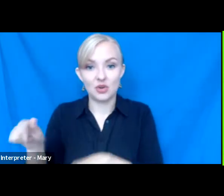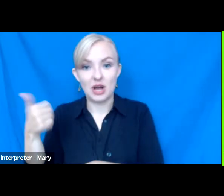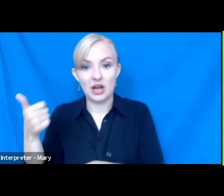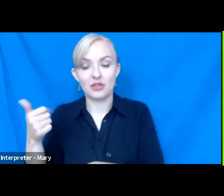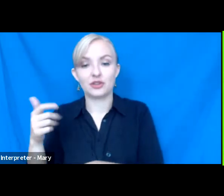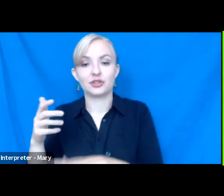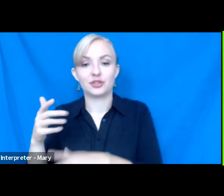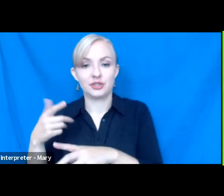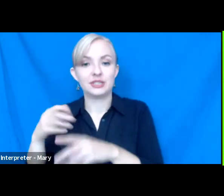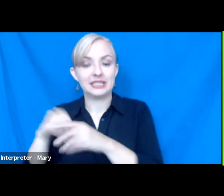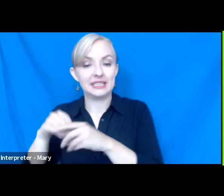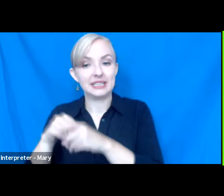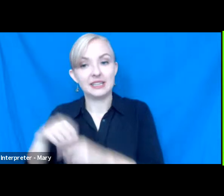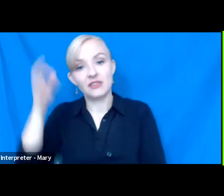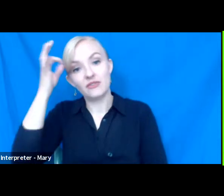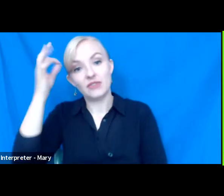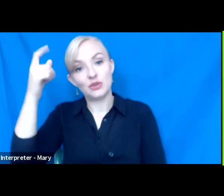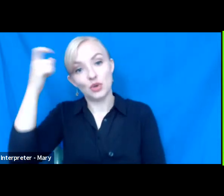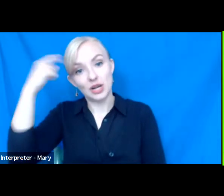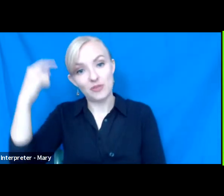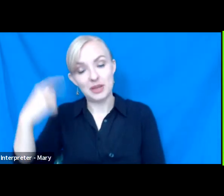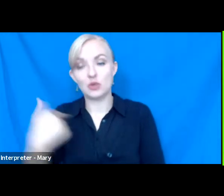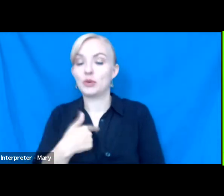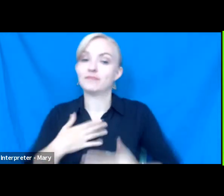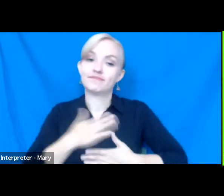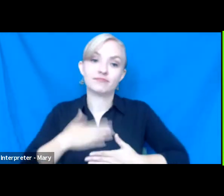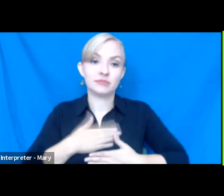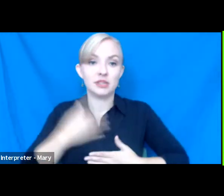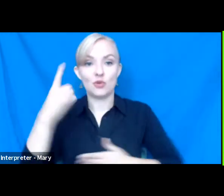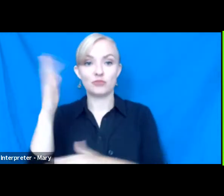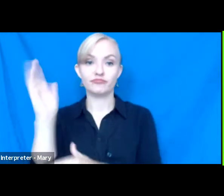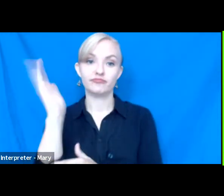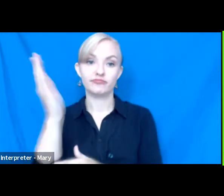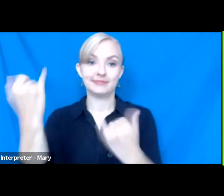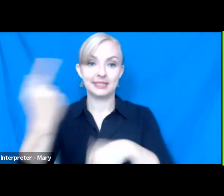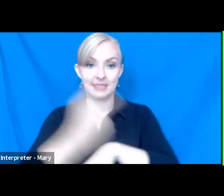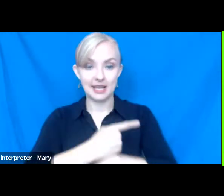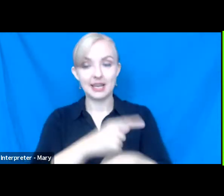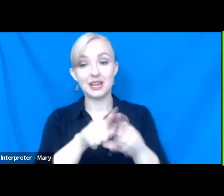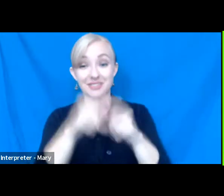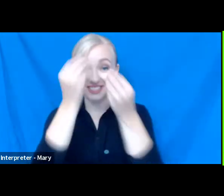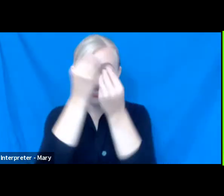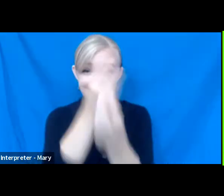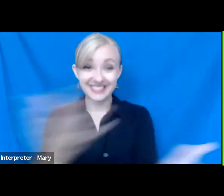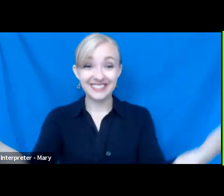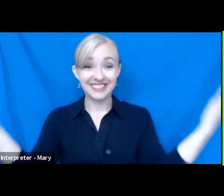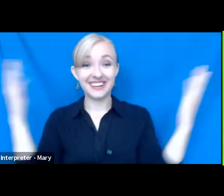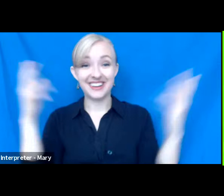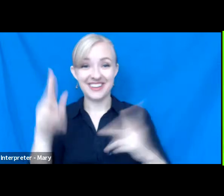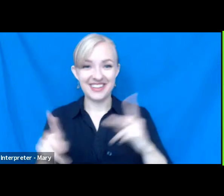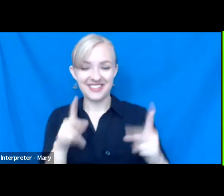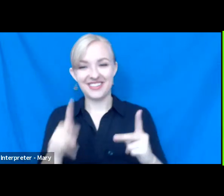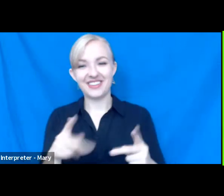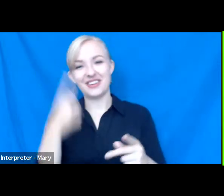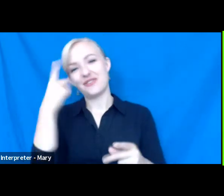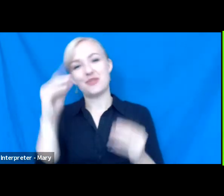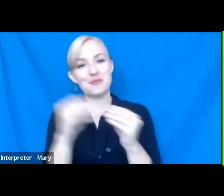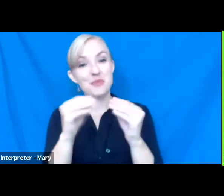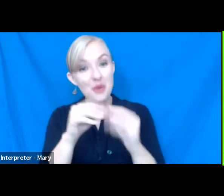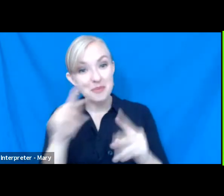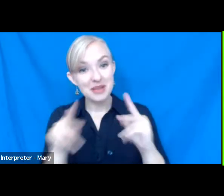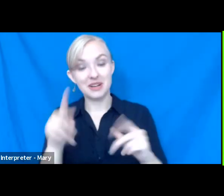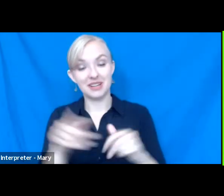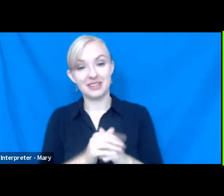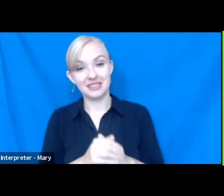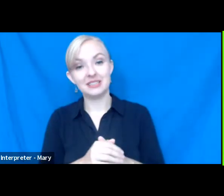so appreciative of the opportunity to speak at today's event to get the word out to a wider circle of